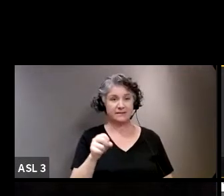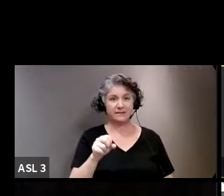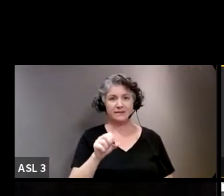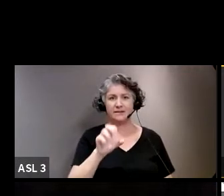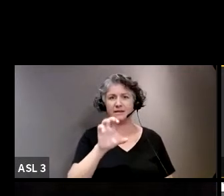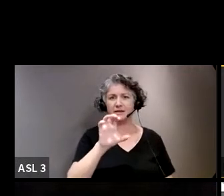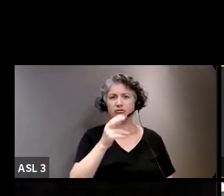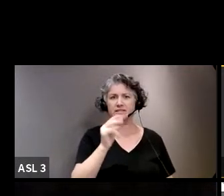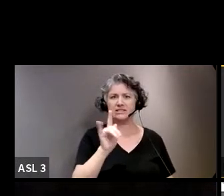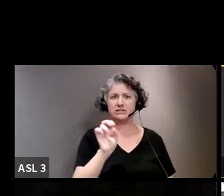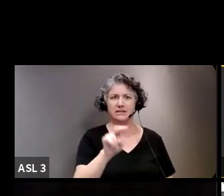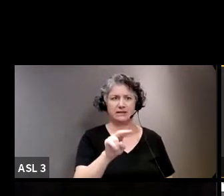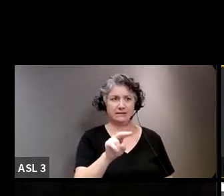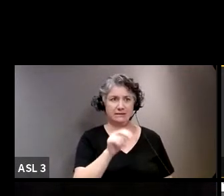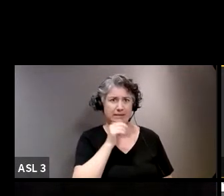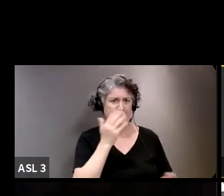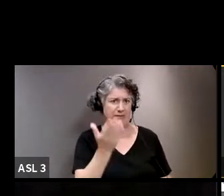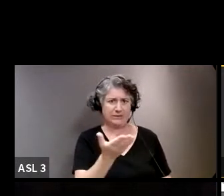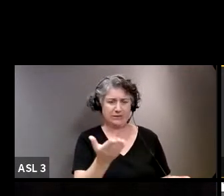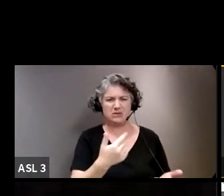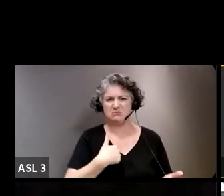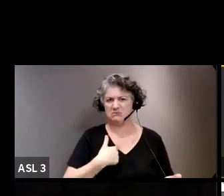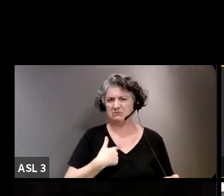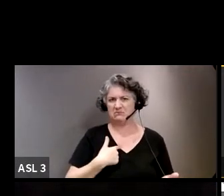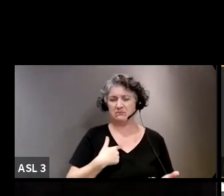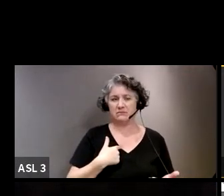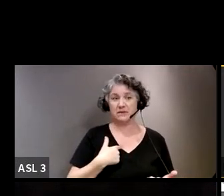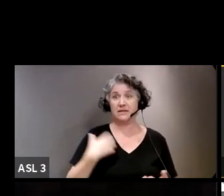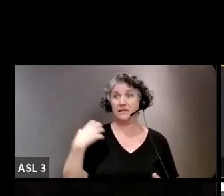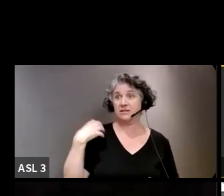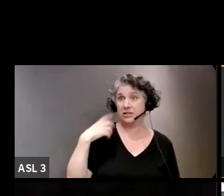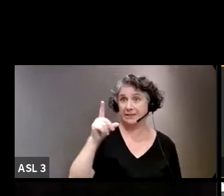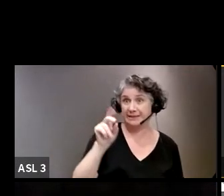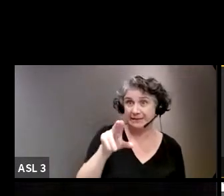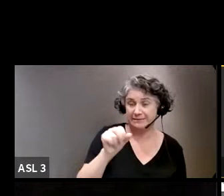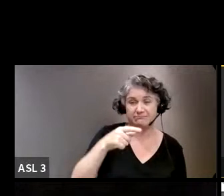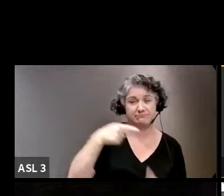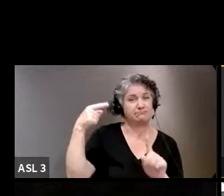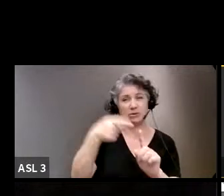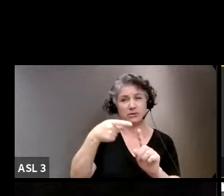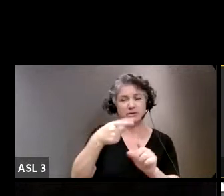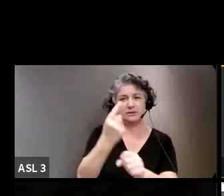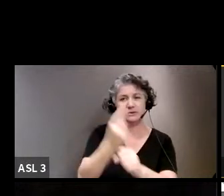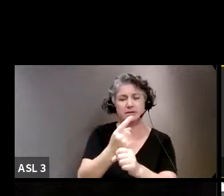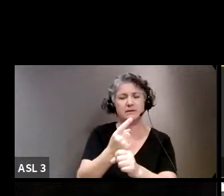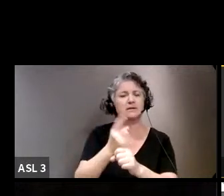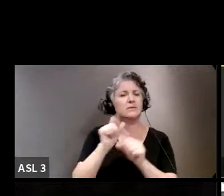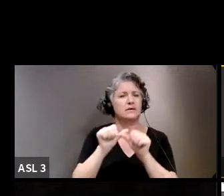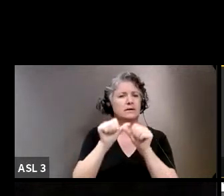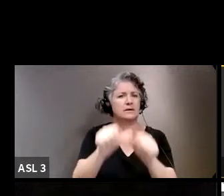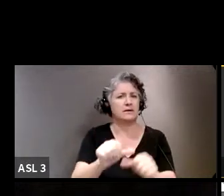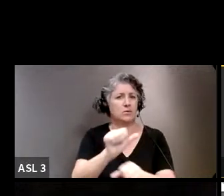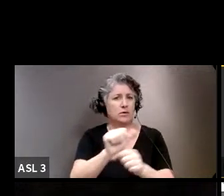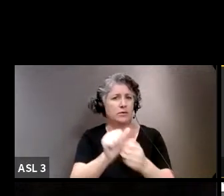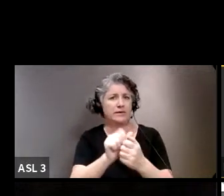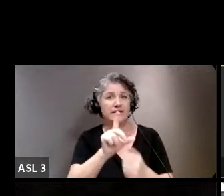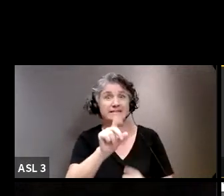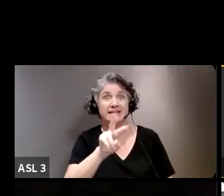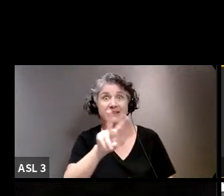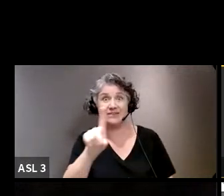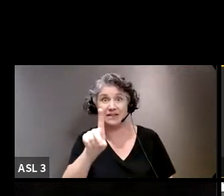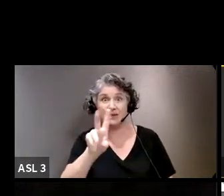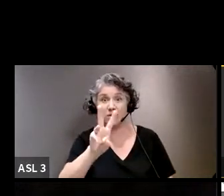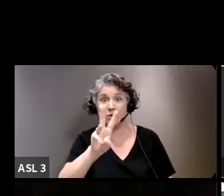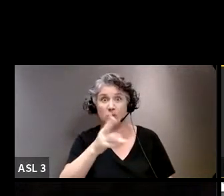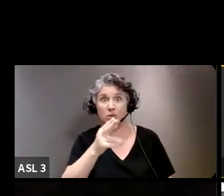so i think i'll be answering it um so chair deans uh it's a great point we will continue to work with david white and his